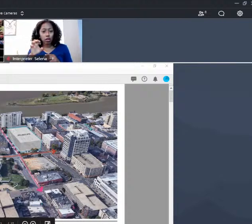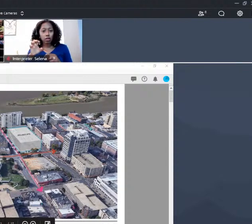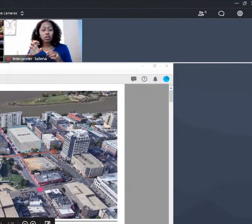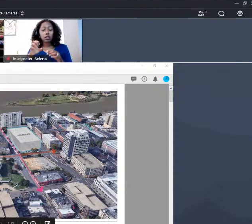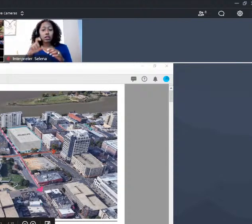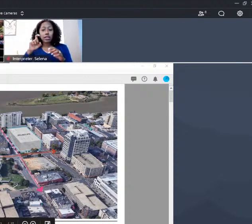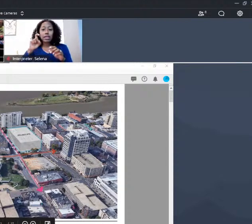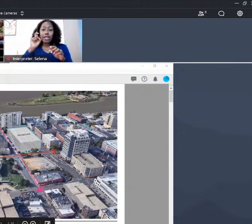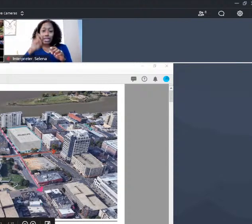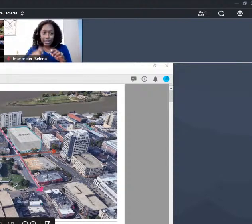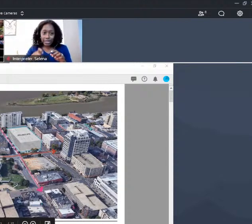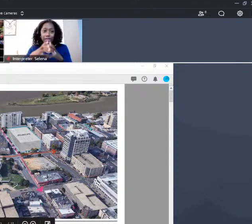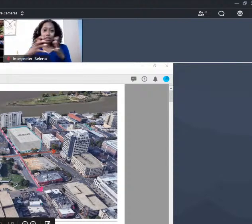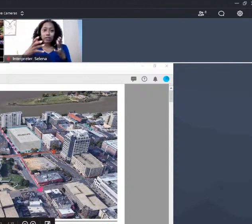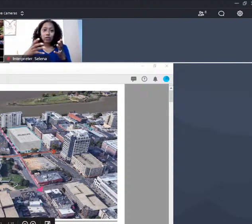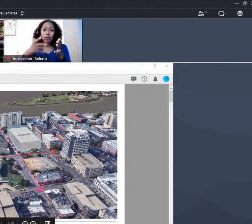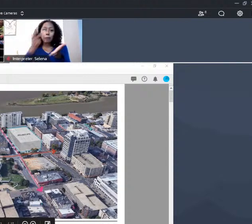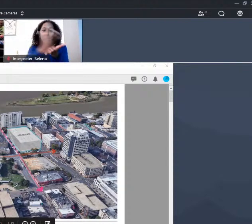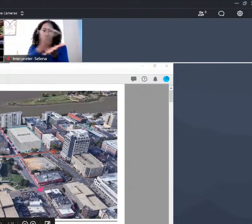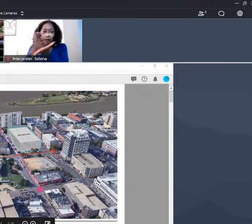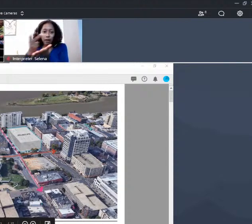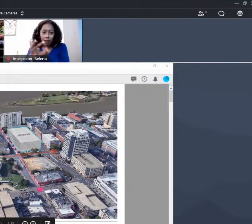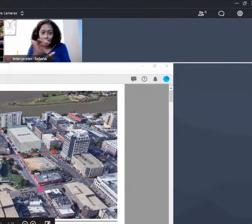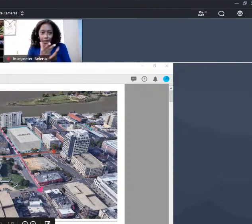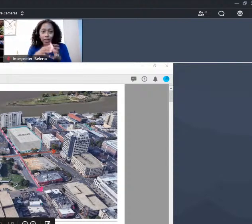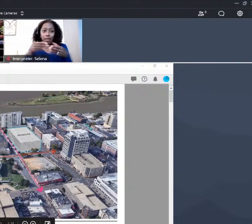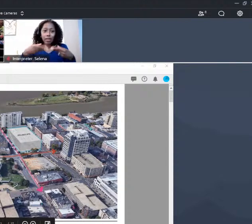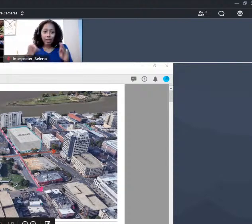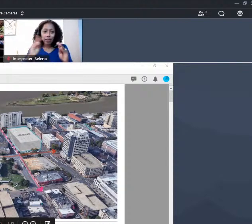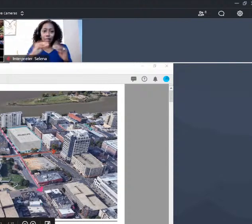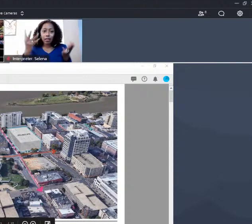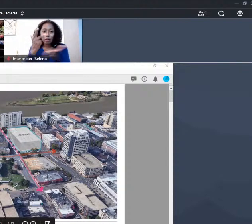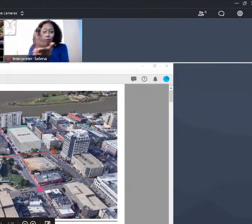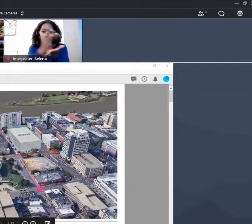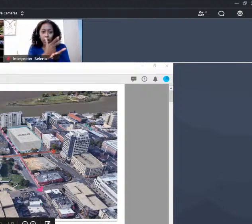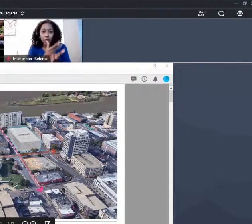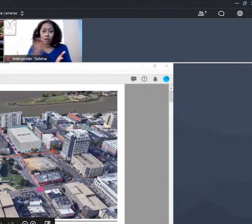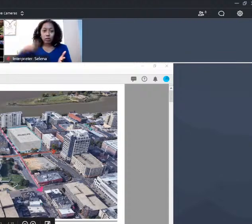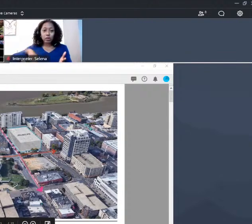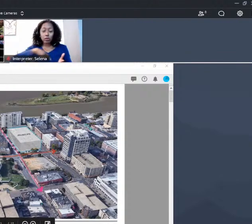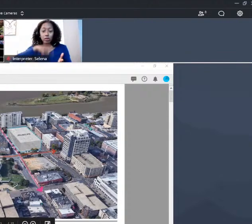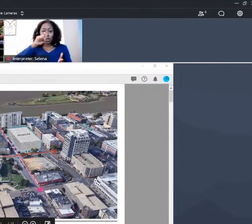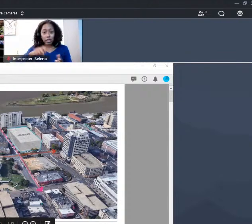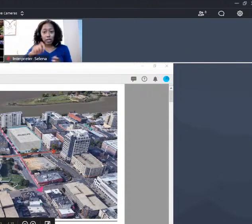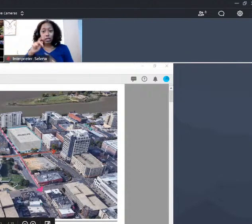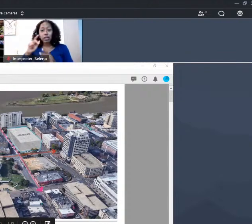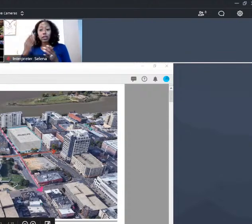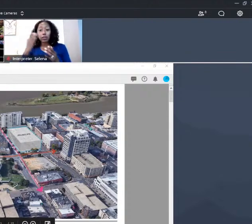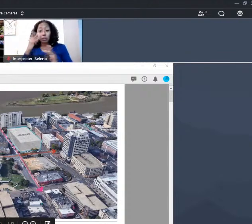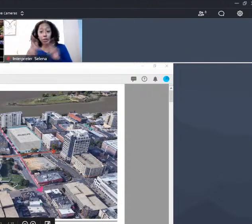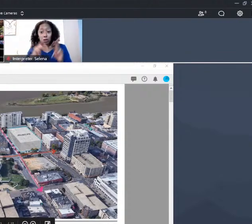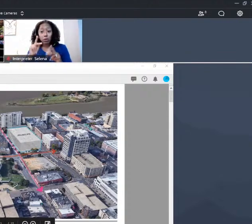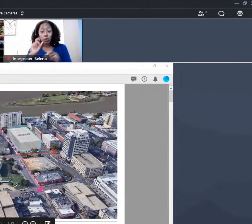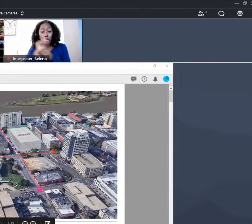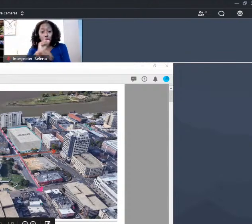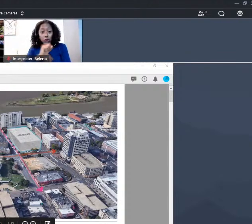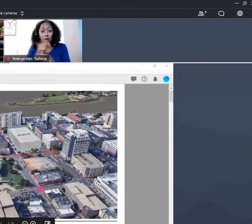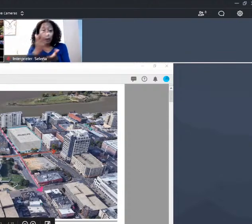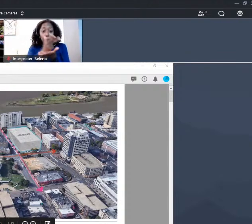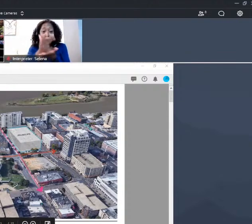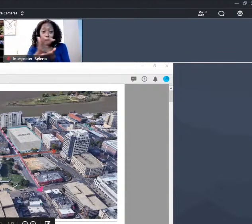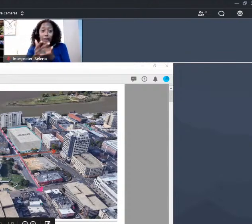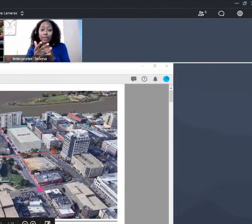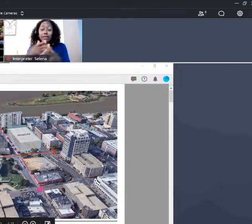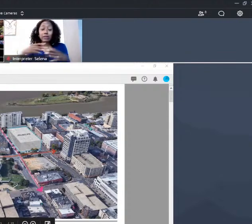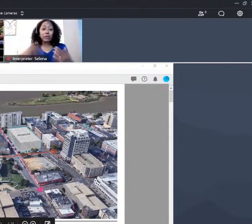heart of downtown. As we look to bring more businesses and people downtown, parking is a critical amenity. I can assure you that